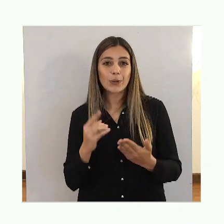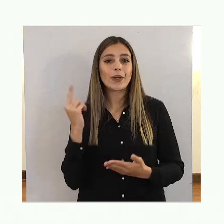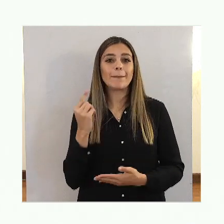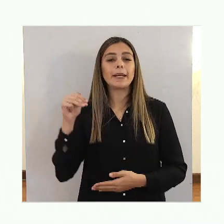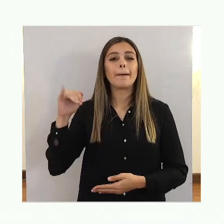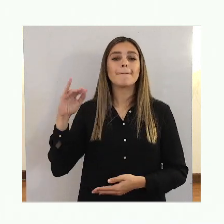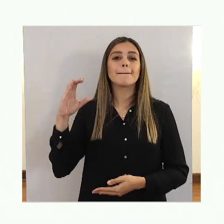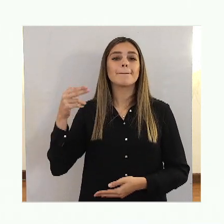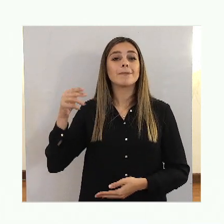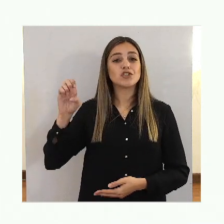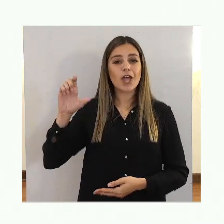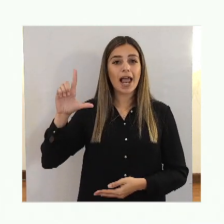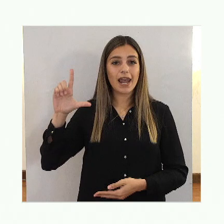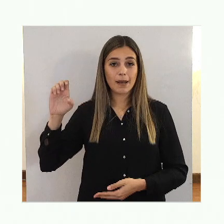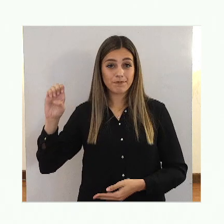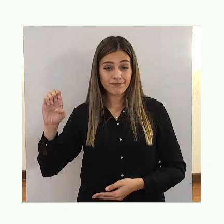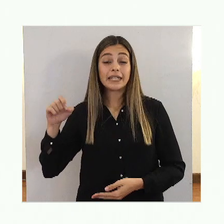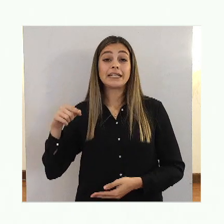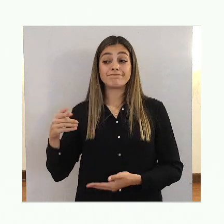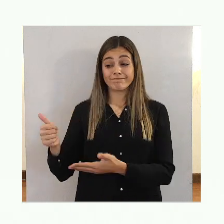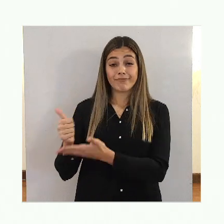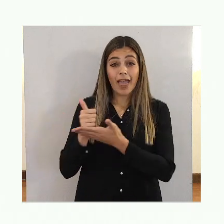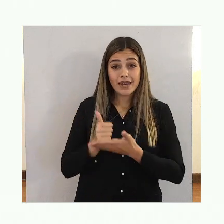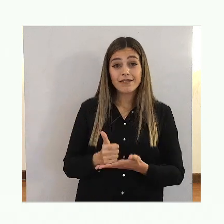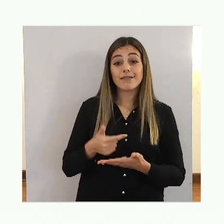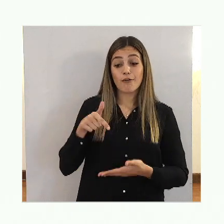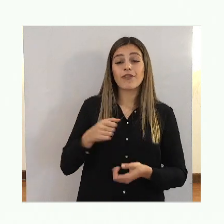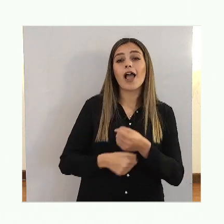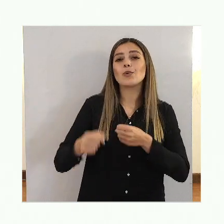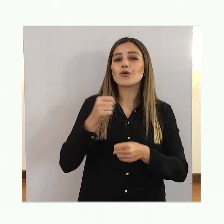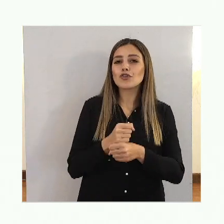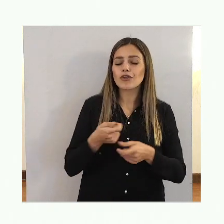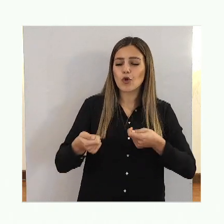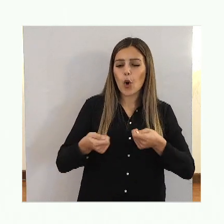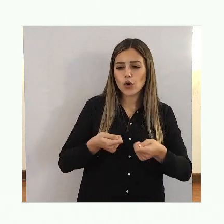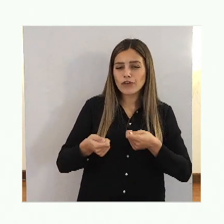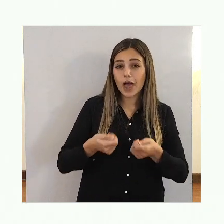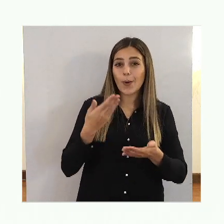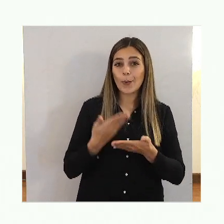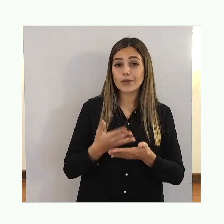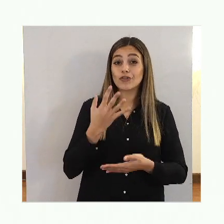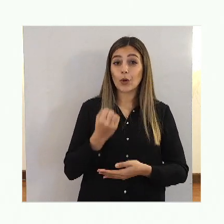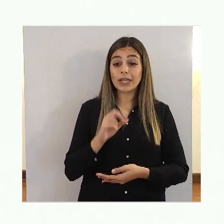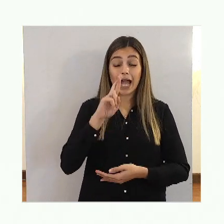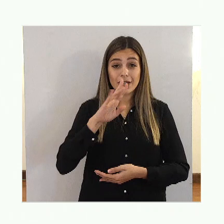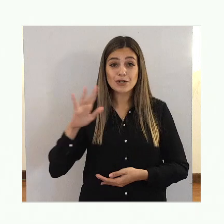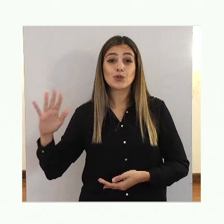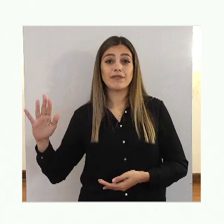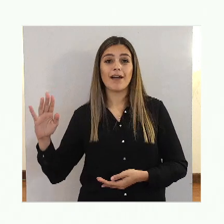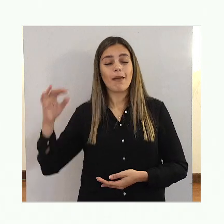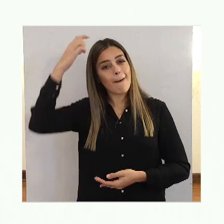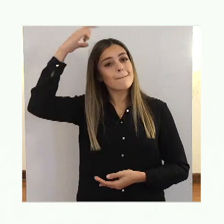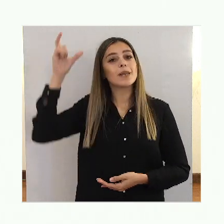her clinical commitments and dedication, has found the time to coordinate deliverables on behalf of the Ministry for